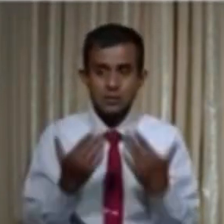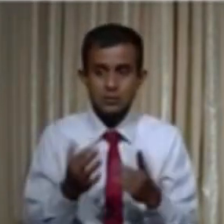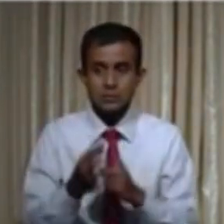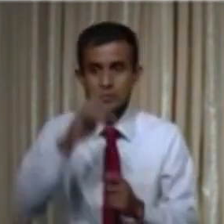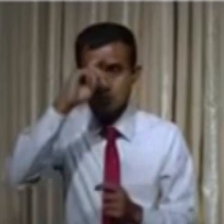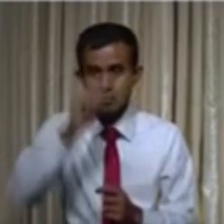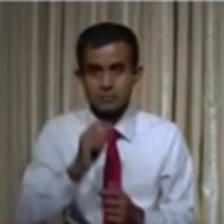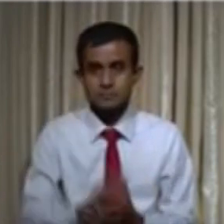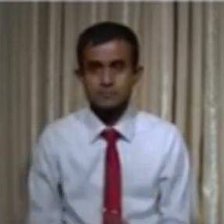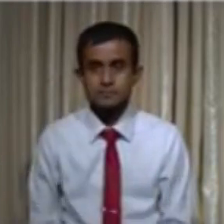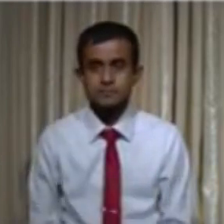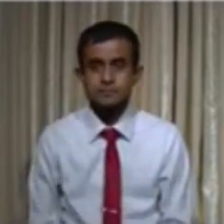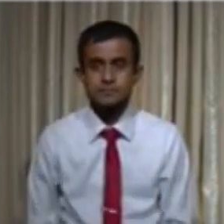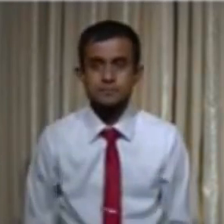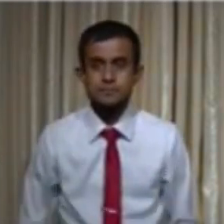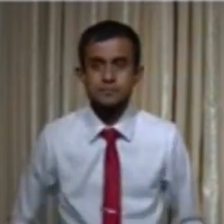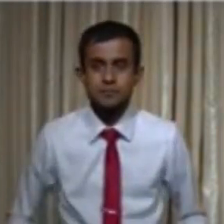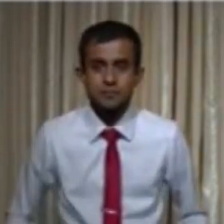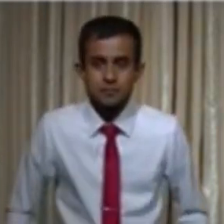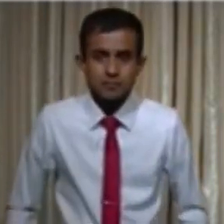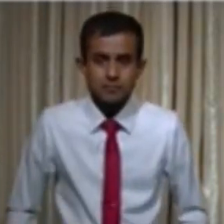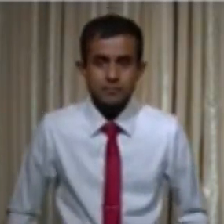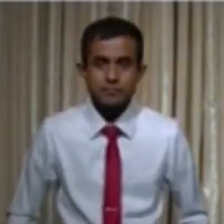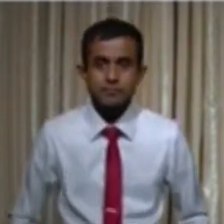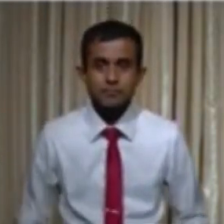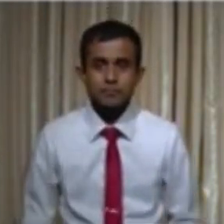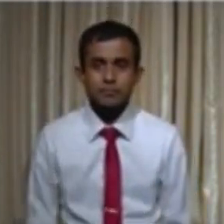I wish to make a few comments